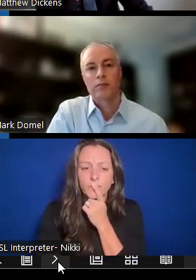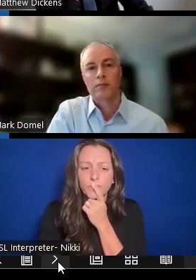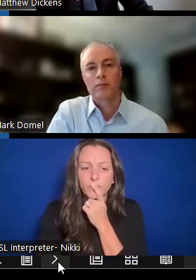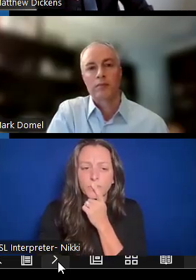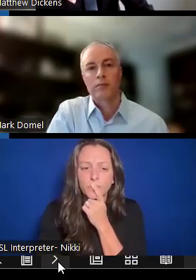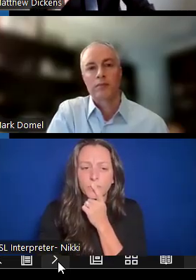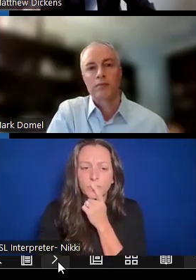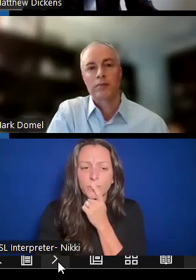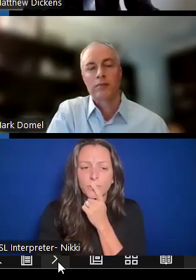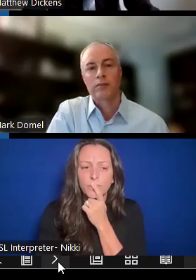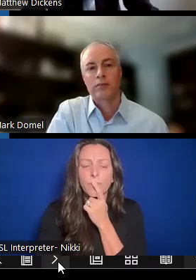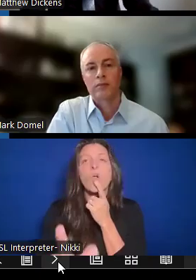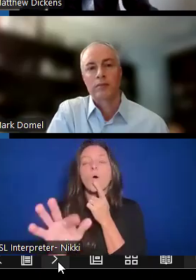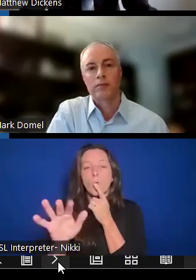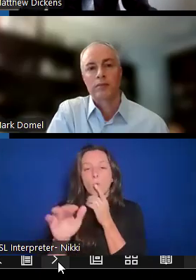I think it is